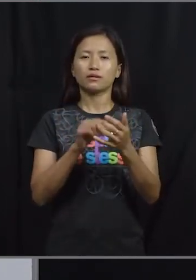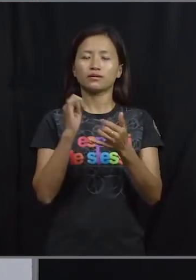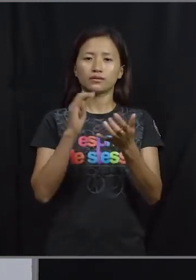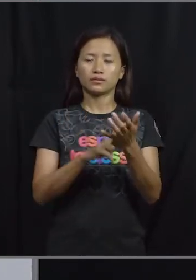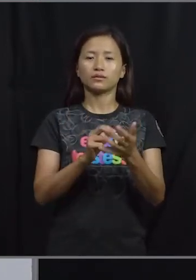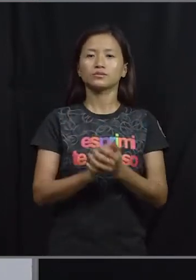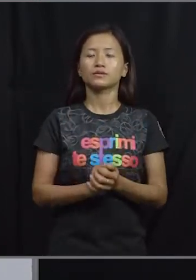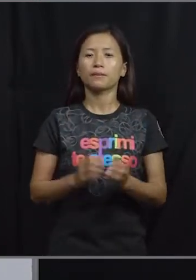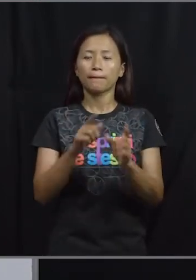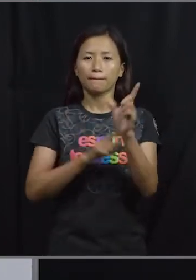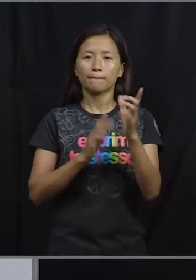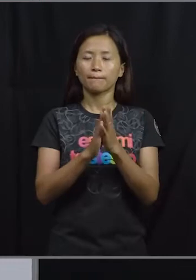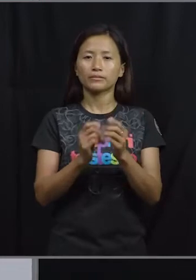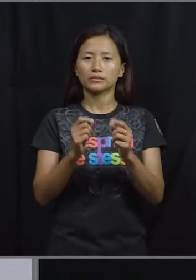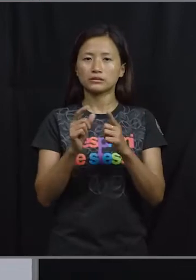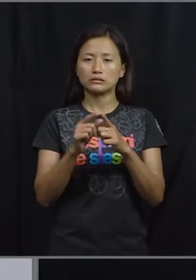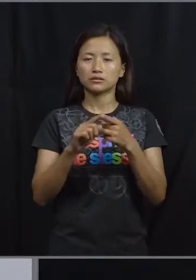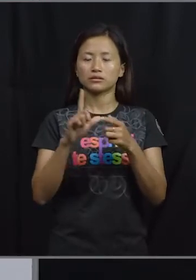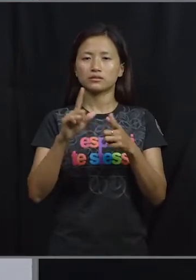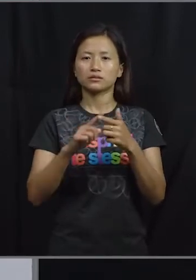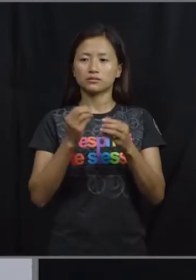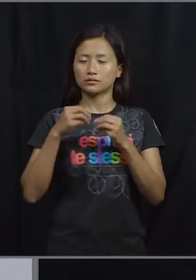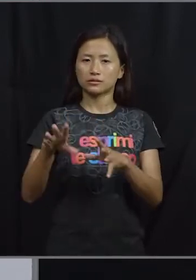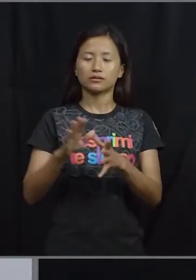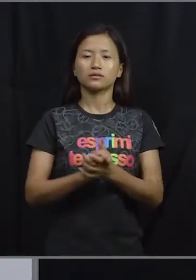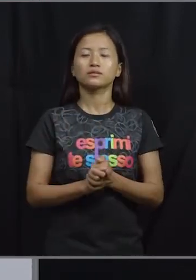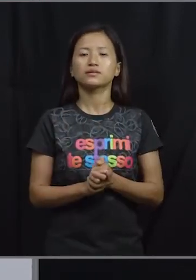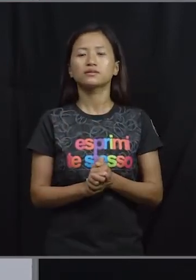by deleting